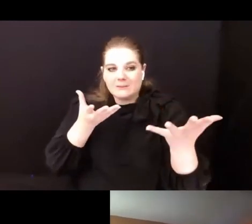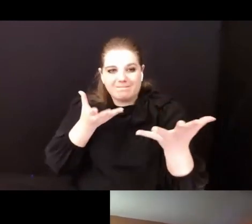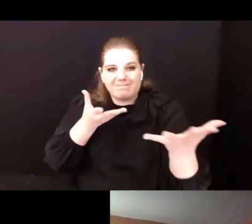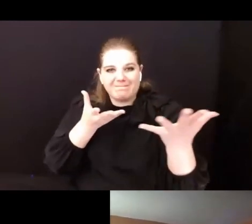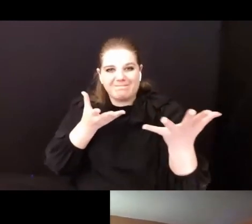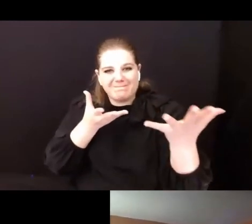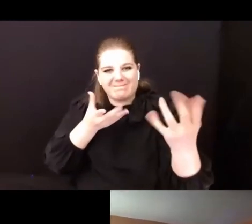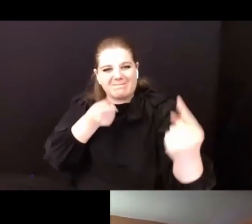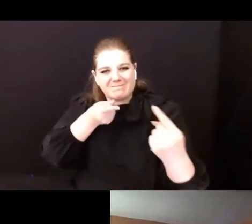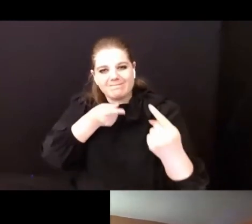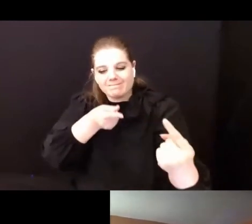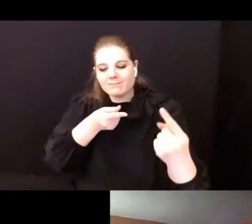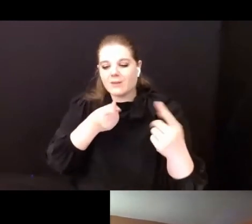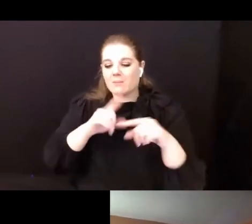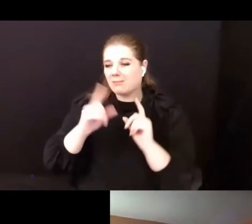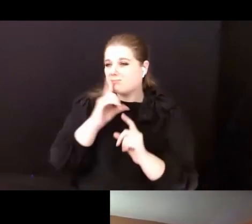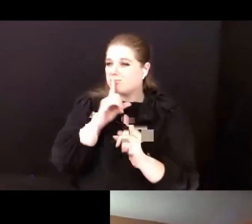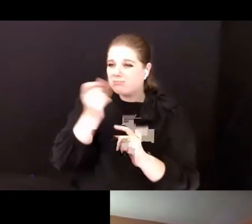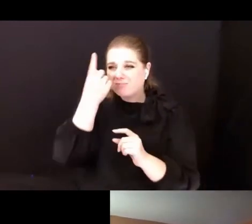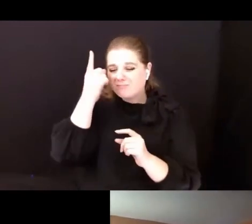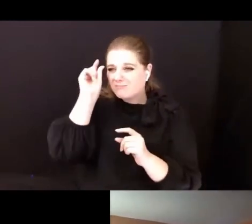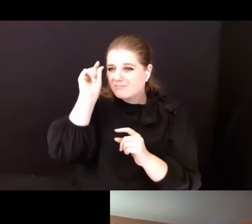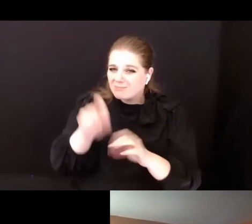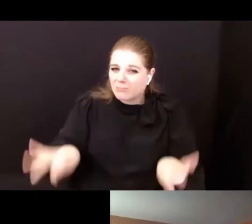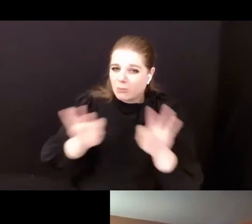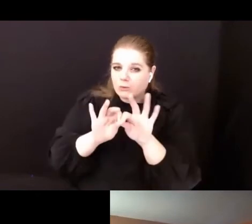keep advocating to make sure that